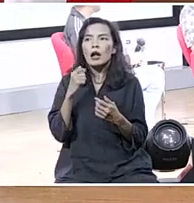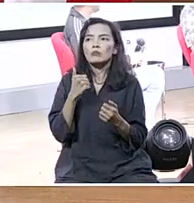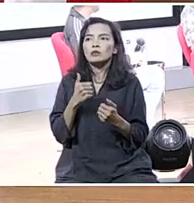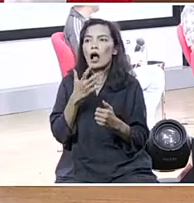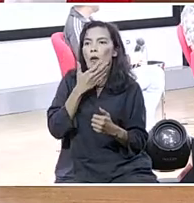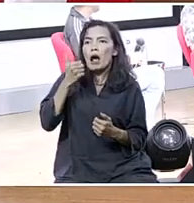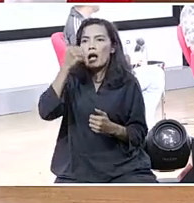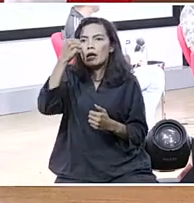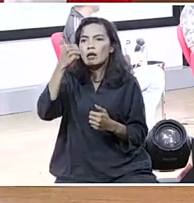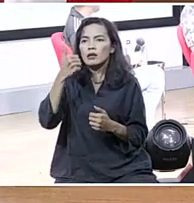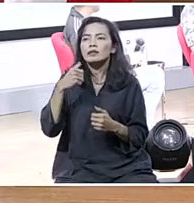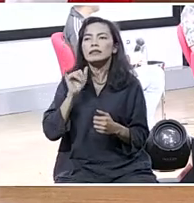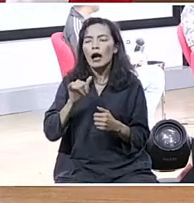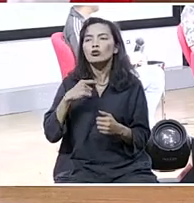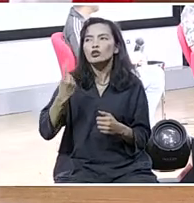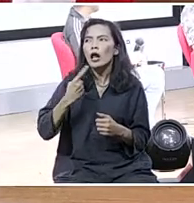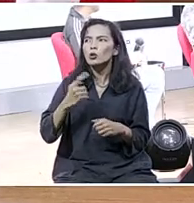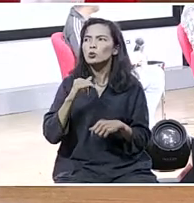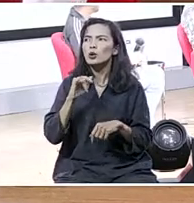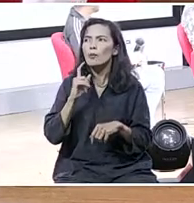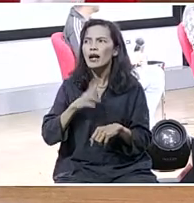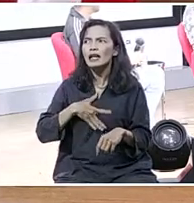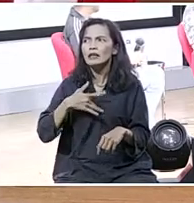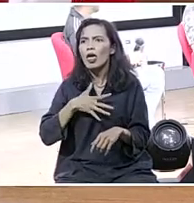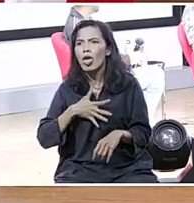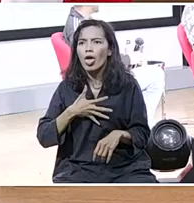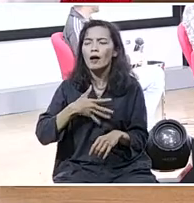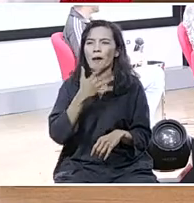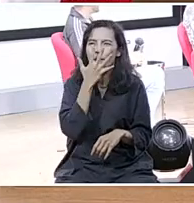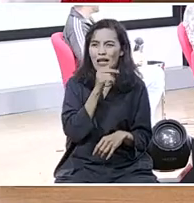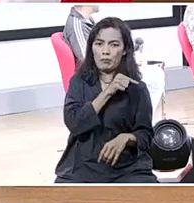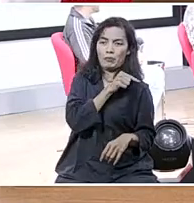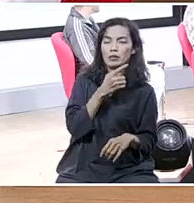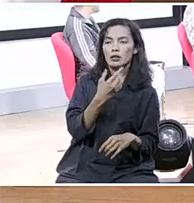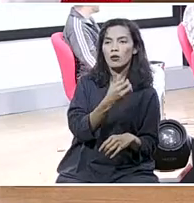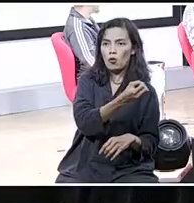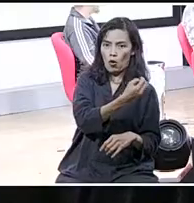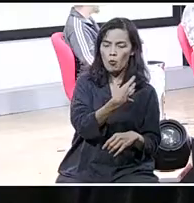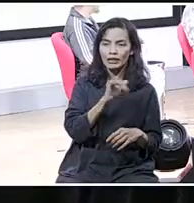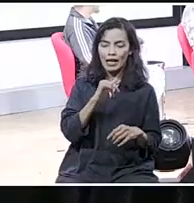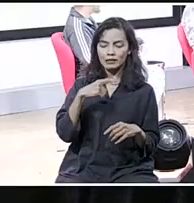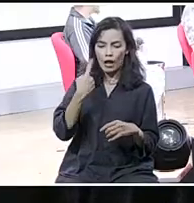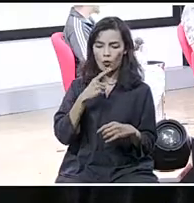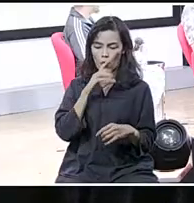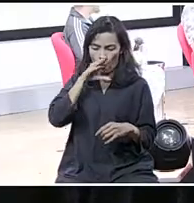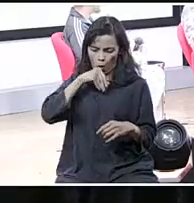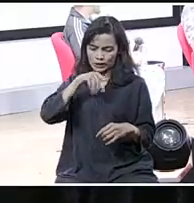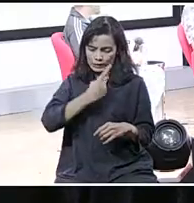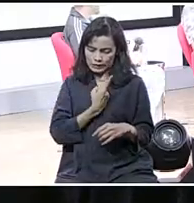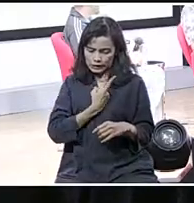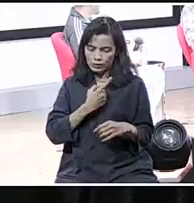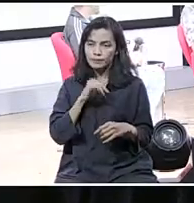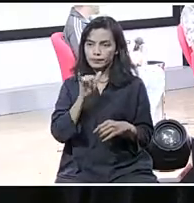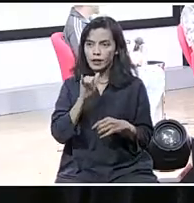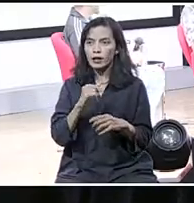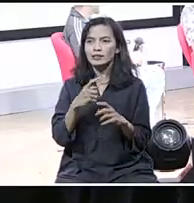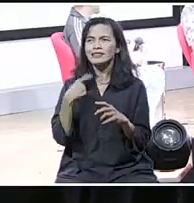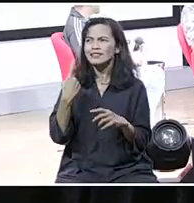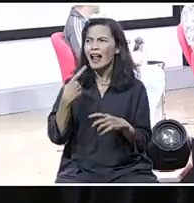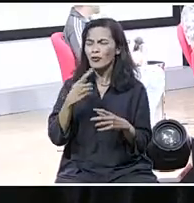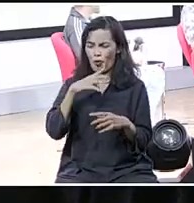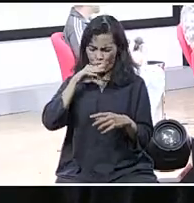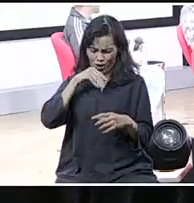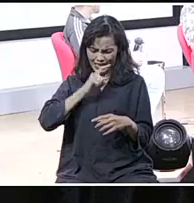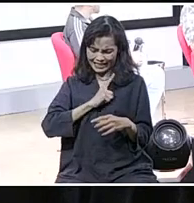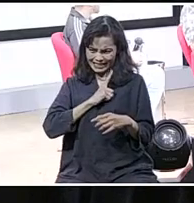self-doubt all of the time. And much like Crystal said, she talks to herself all the time. We all talk to ourselves, but I think